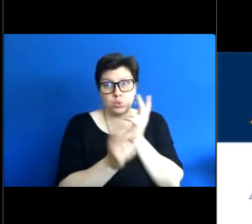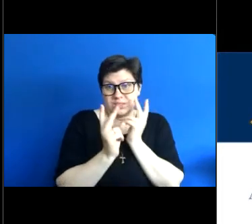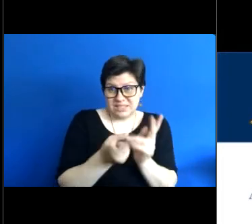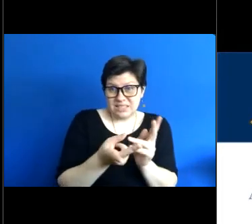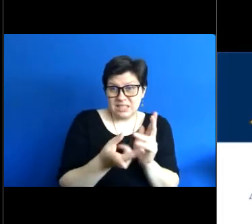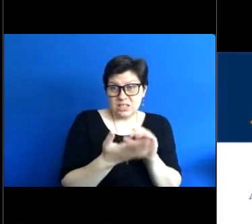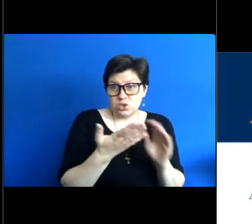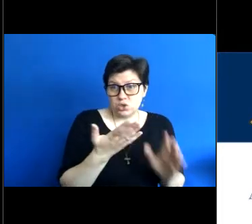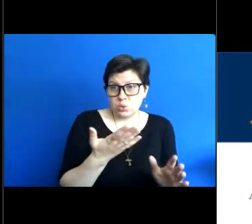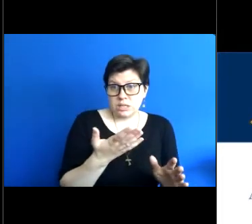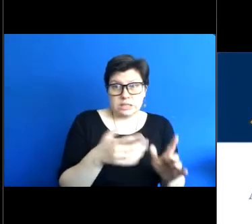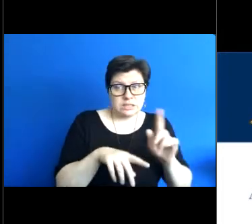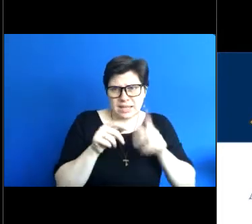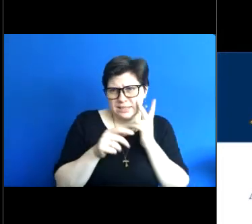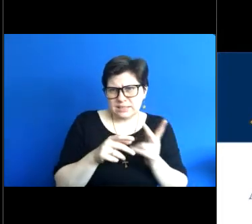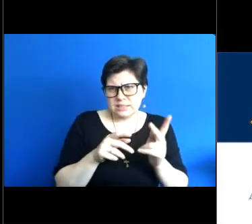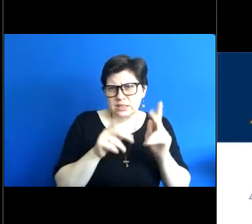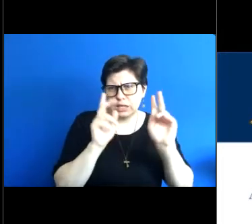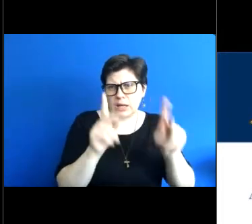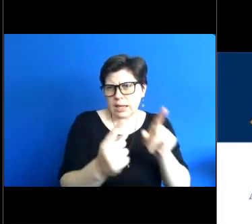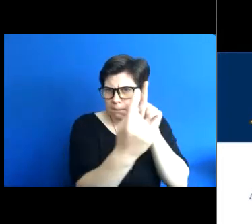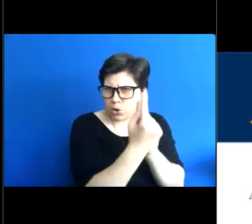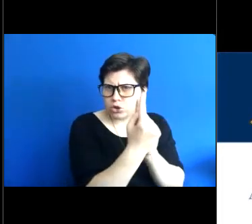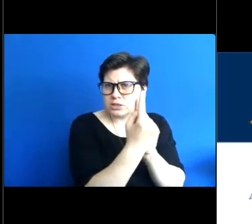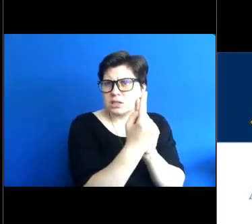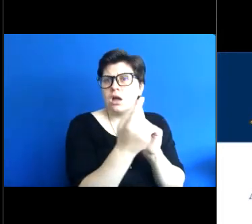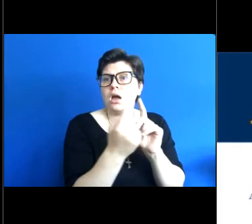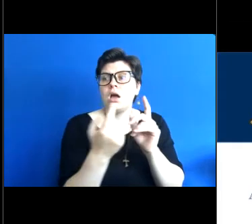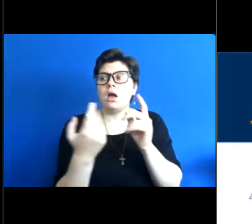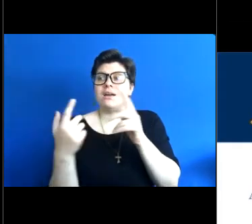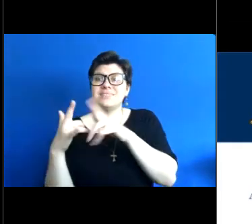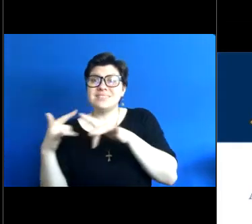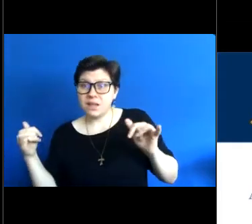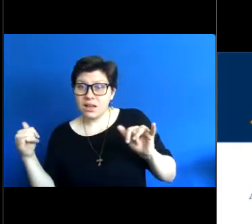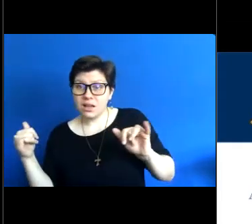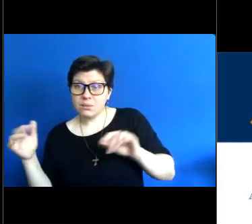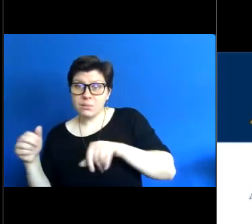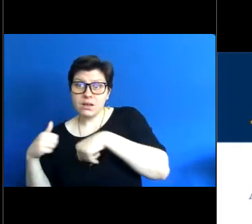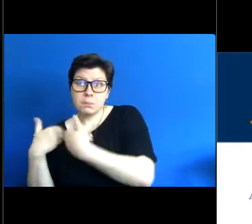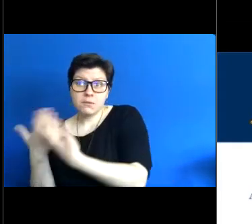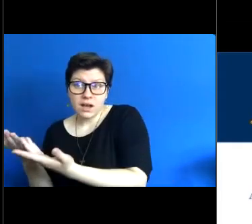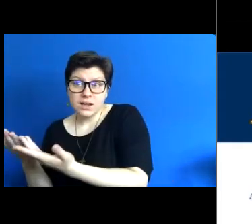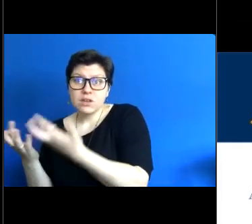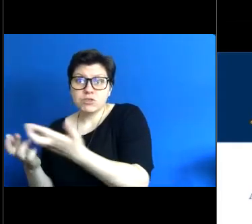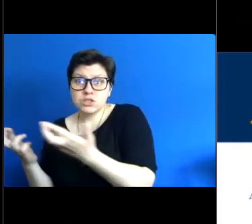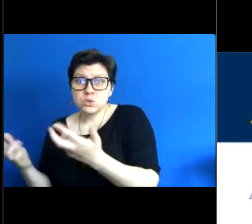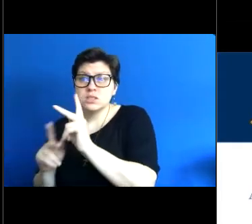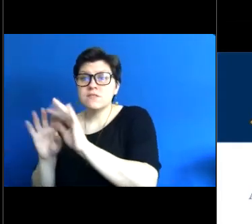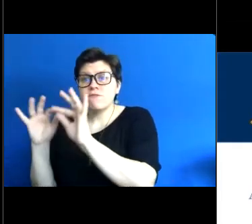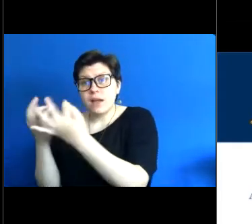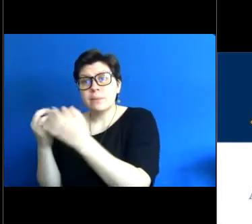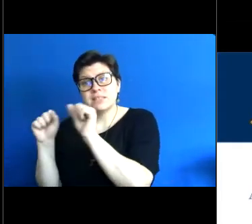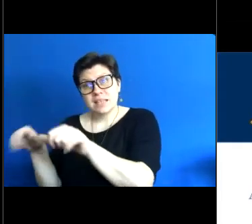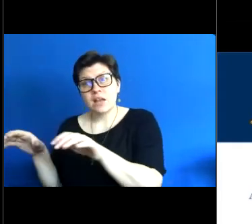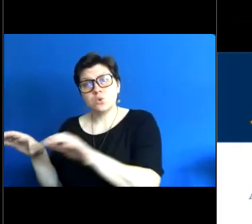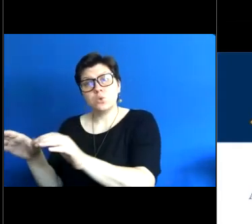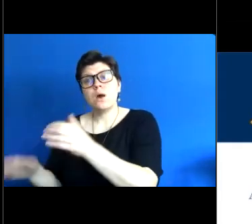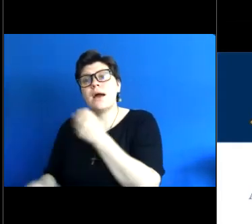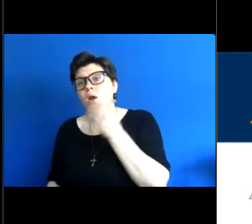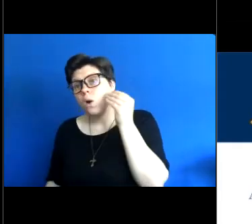when we can't see them in person, while then providing other resources that families can do at home that go beyond the